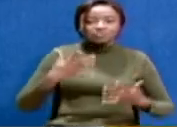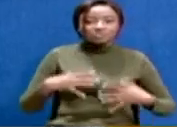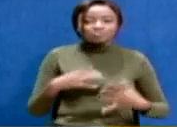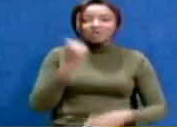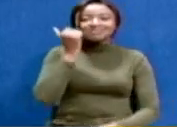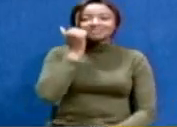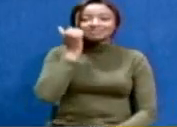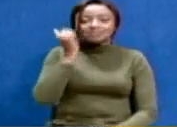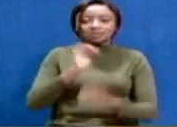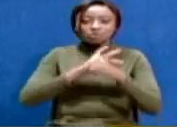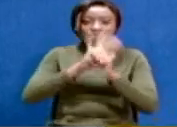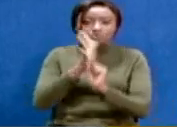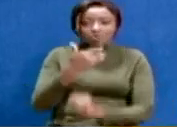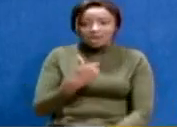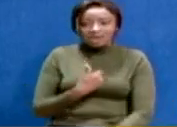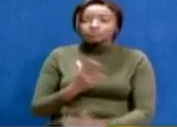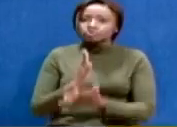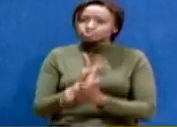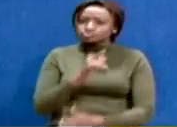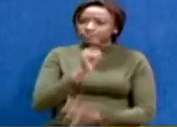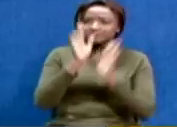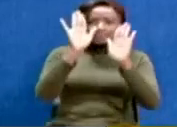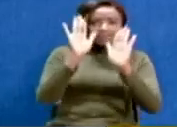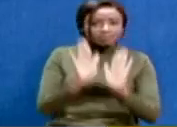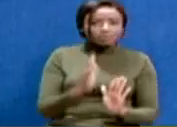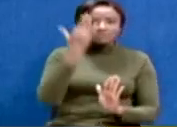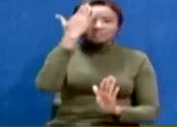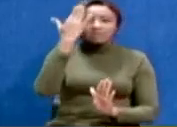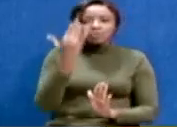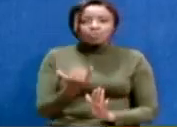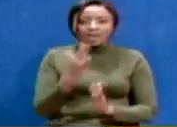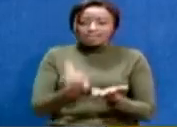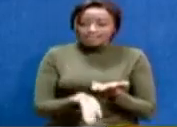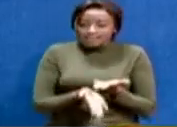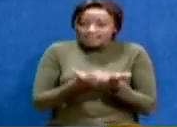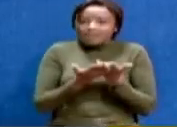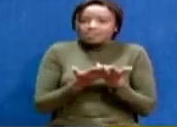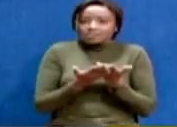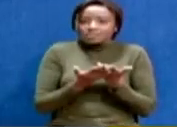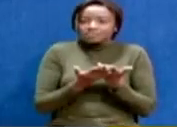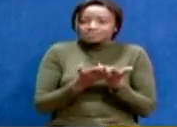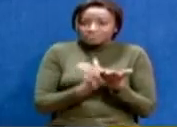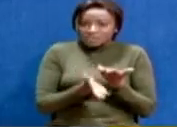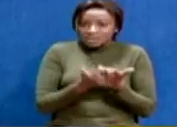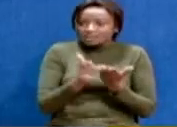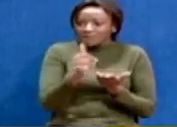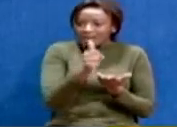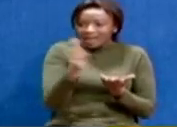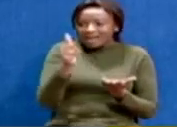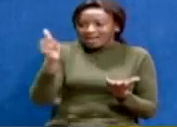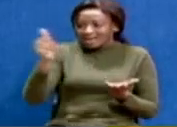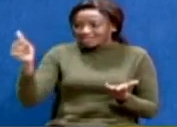COVID-19. This is important because it creates room for other non-COVID-19